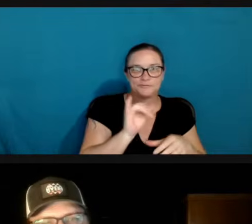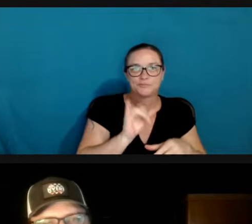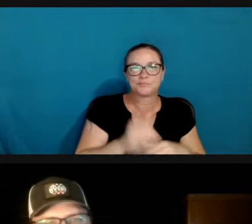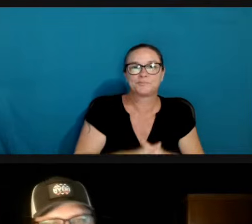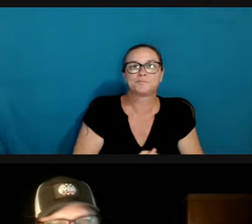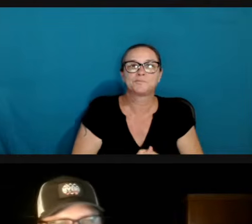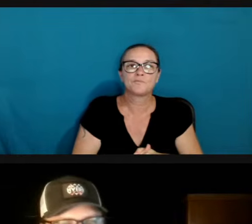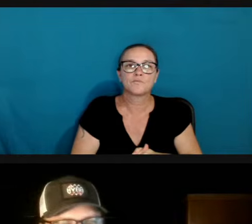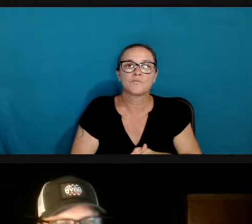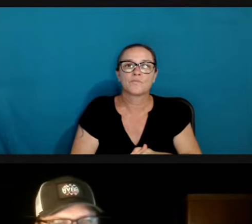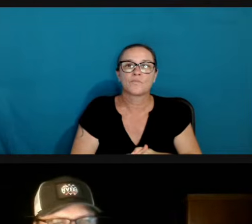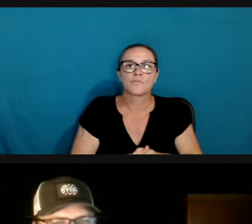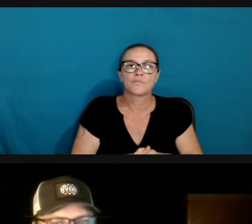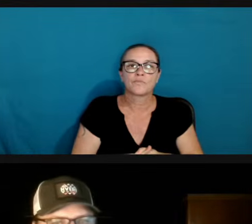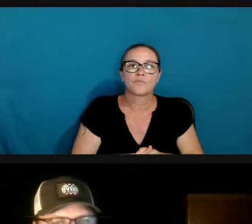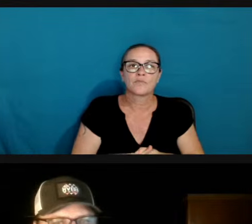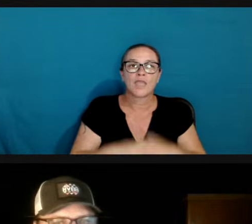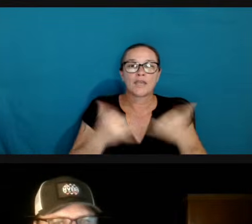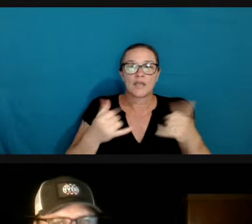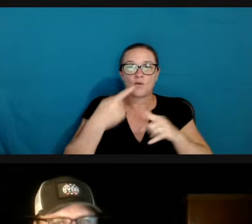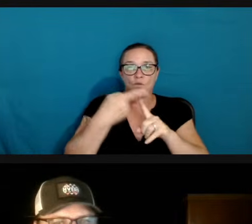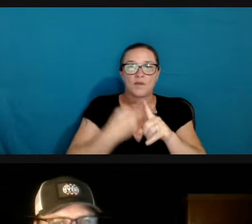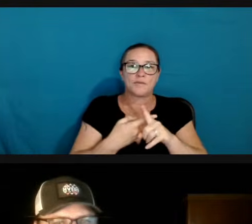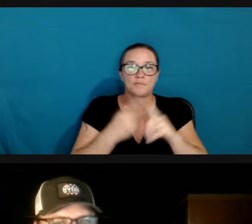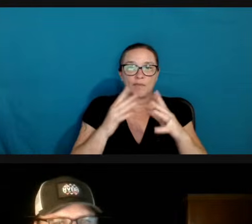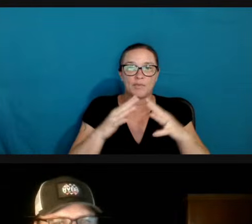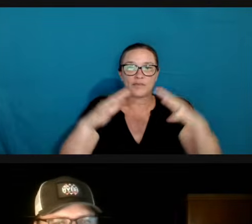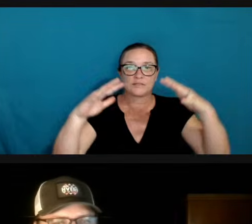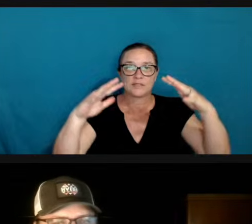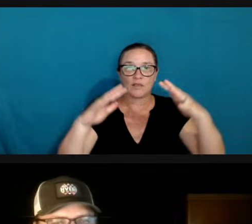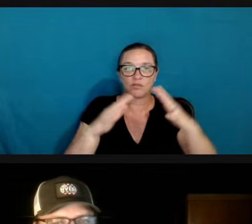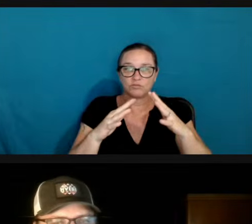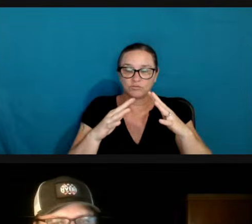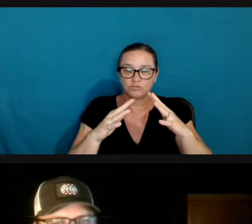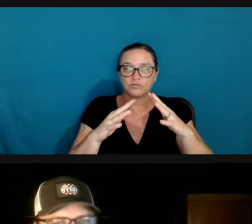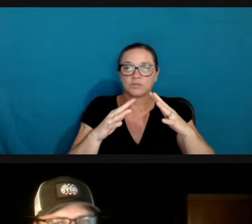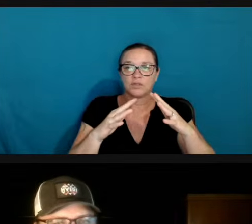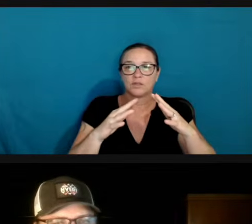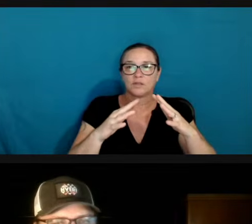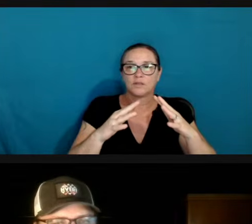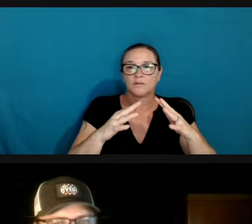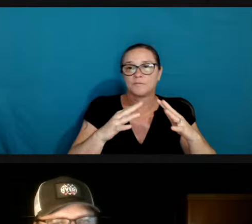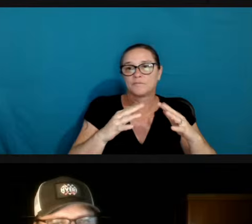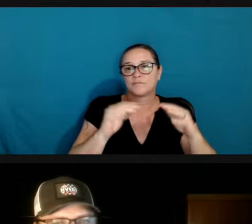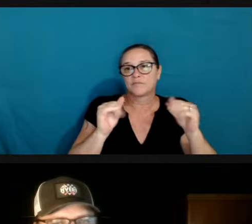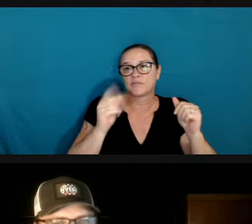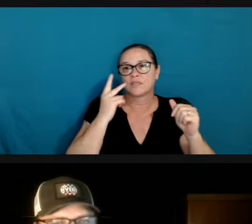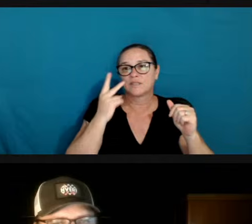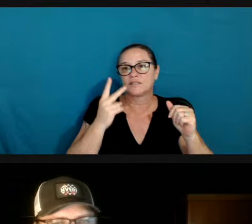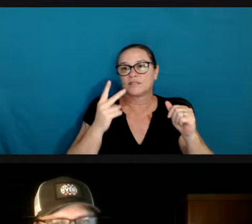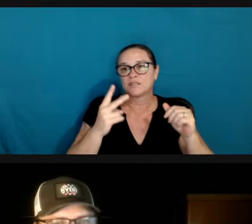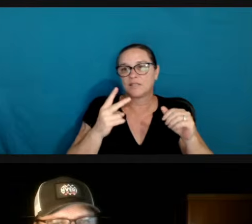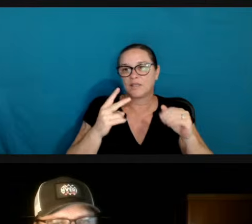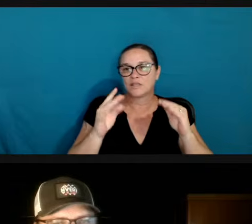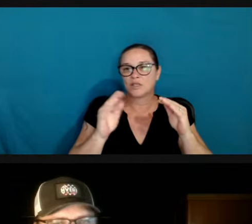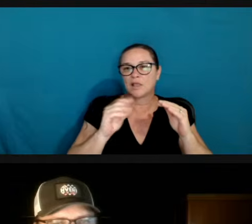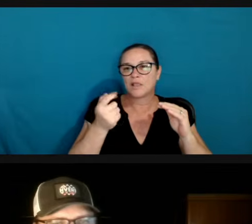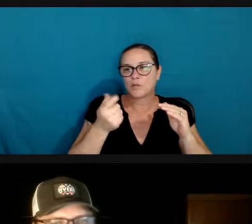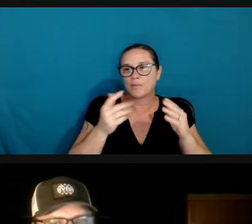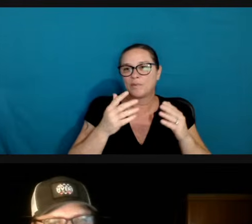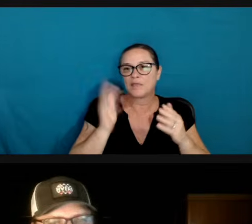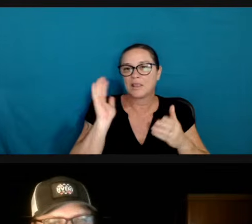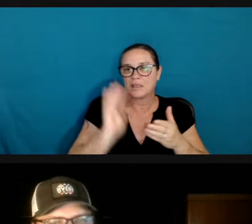now looking at our month-long summit and east rift tilt, the signal is a little bit more muted. from what I showed in our summary there. So